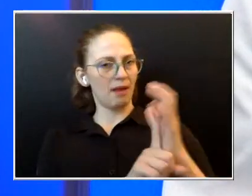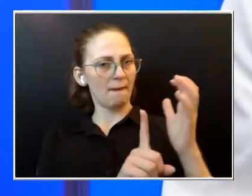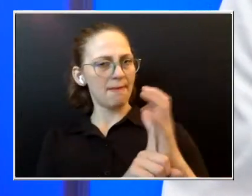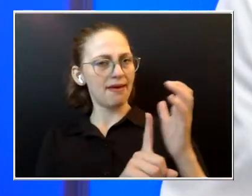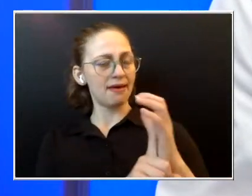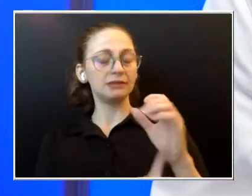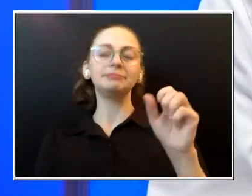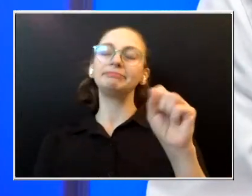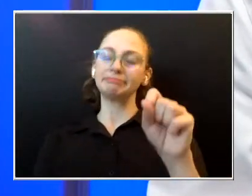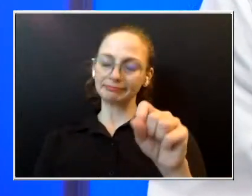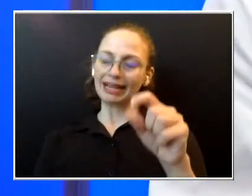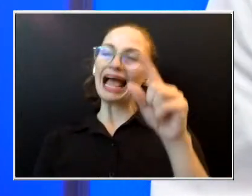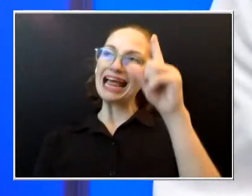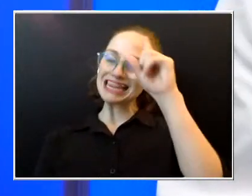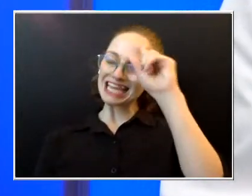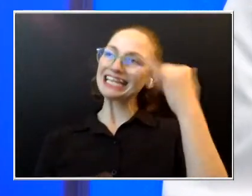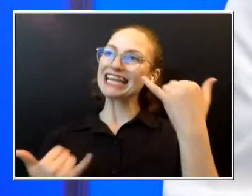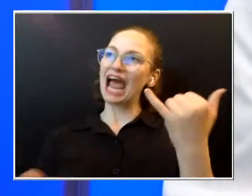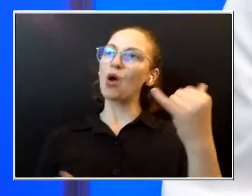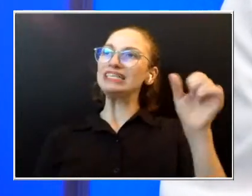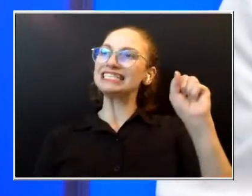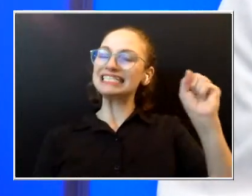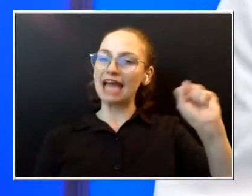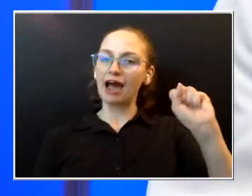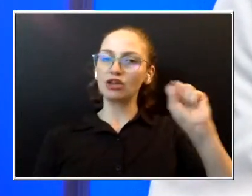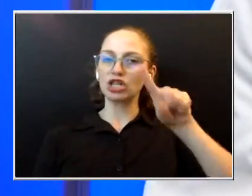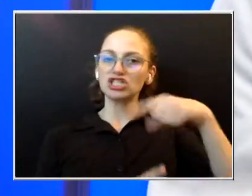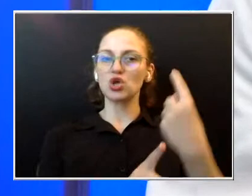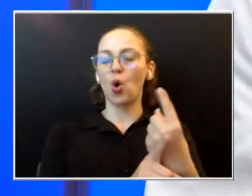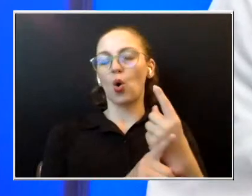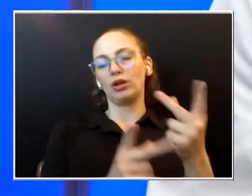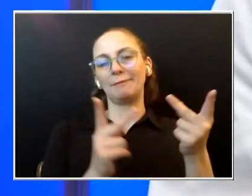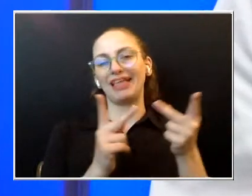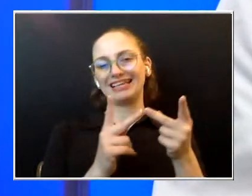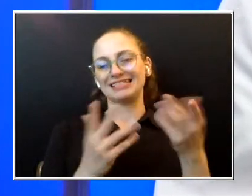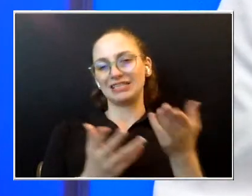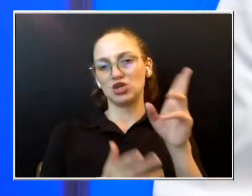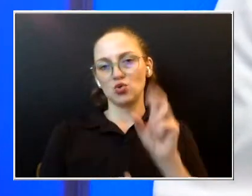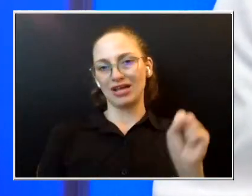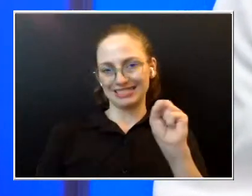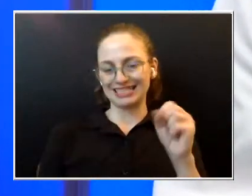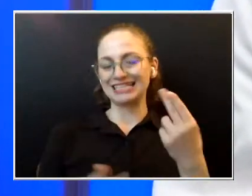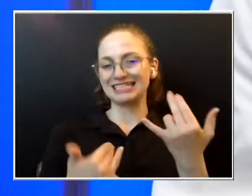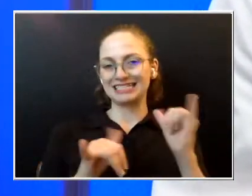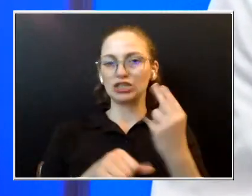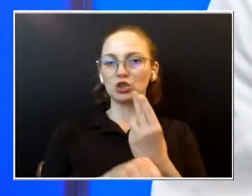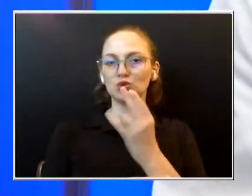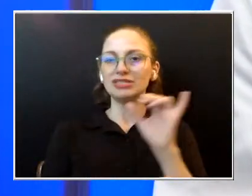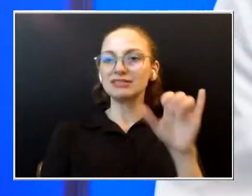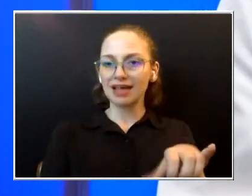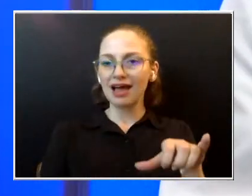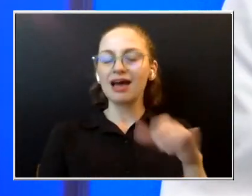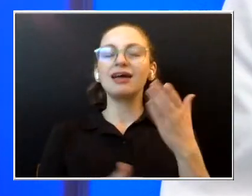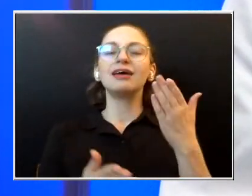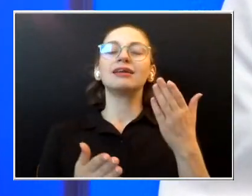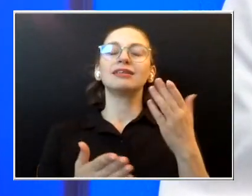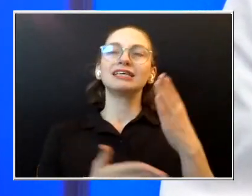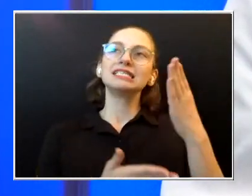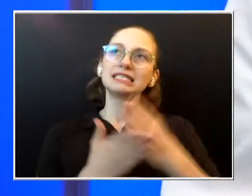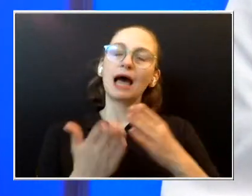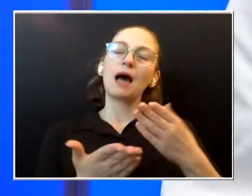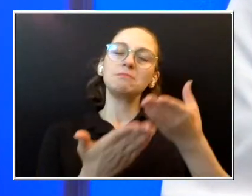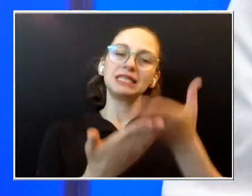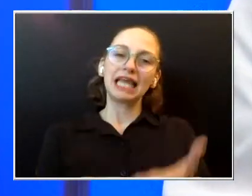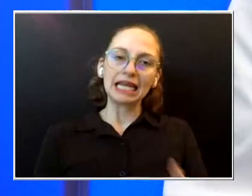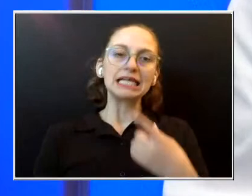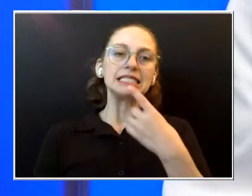therapy facility. Salivary gland cancers have been one setting where there's still some data maybe supporting that, but neutrons are even more